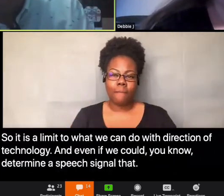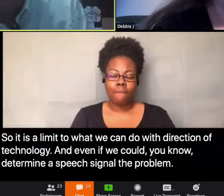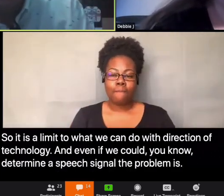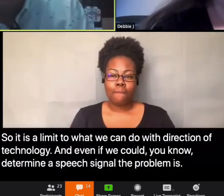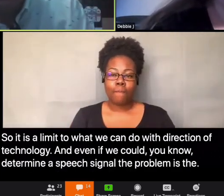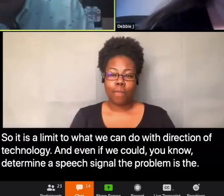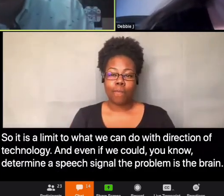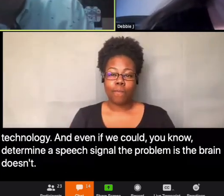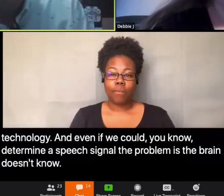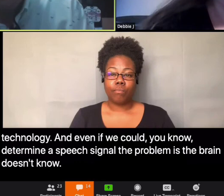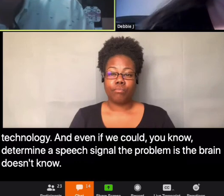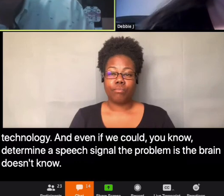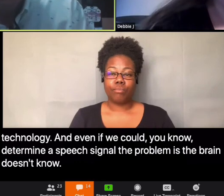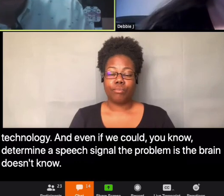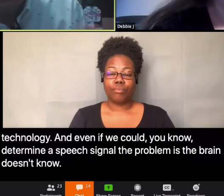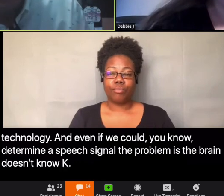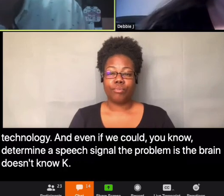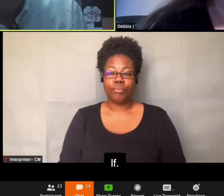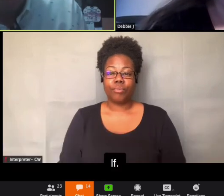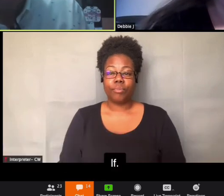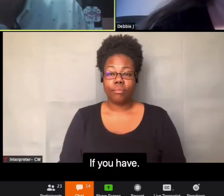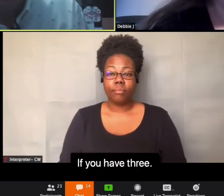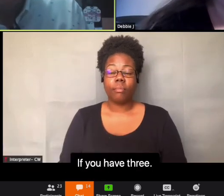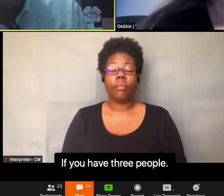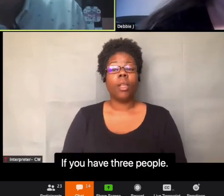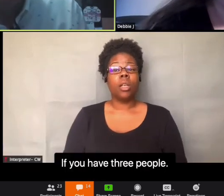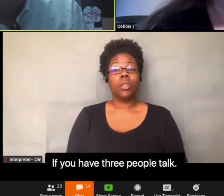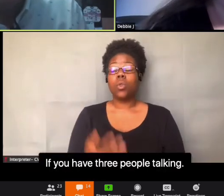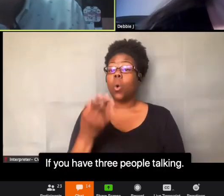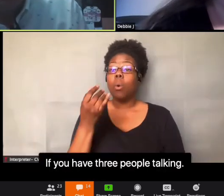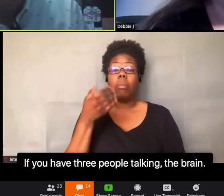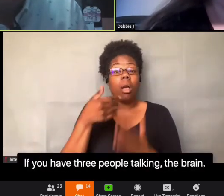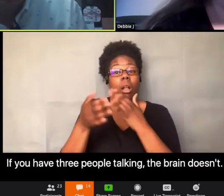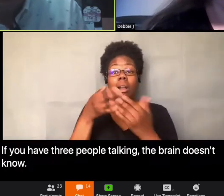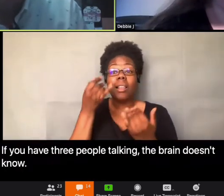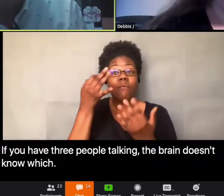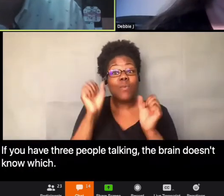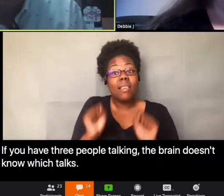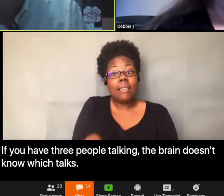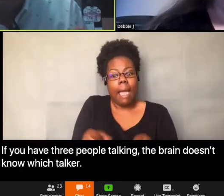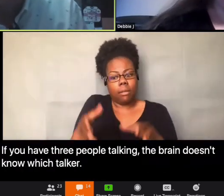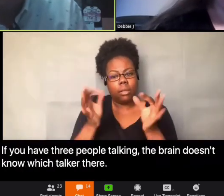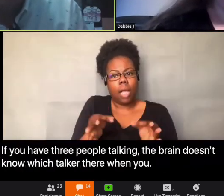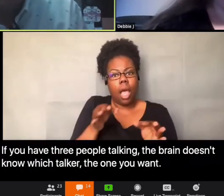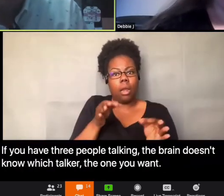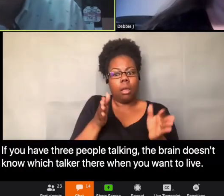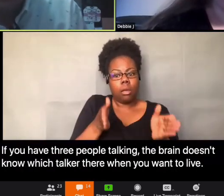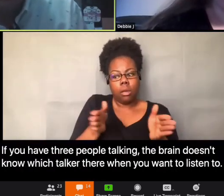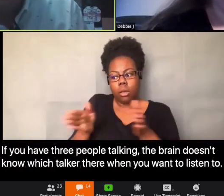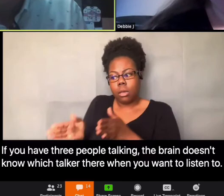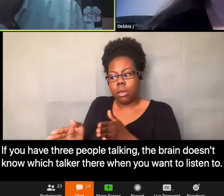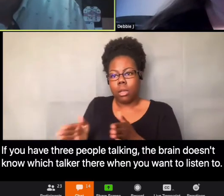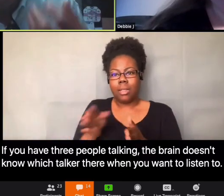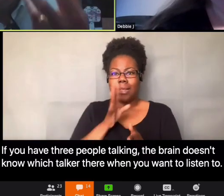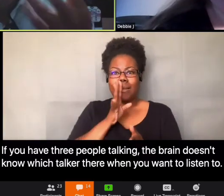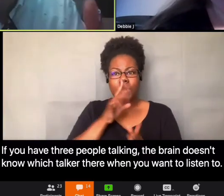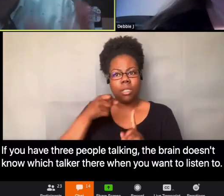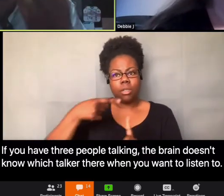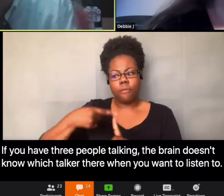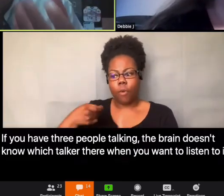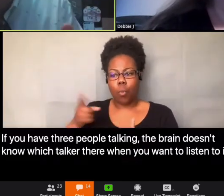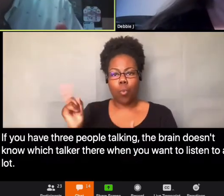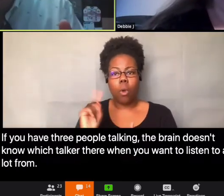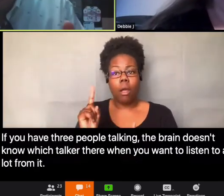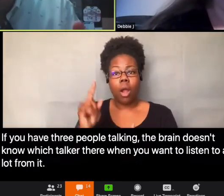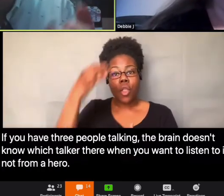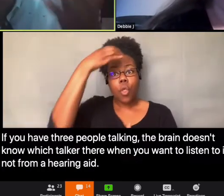is the brain doesn't know, okay, if you have three people talking, the brain doesn't know which talker is the one you want to listen to. You're not